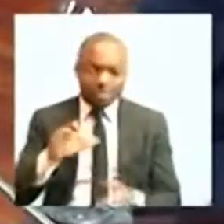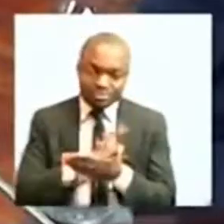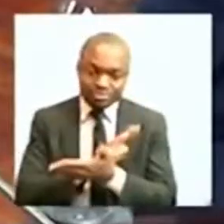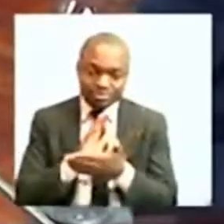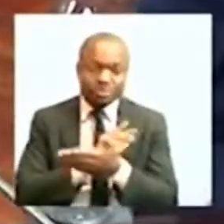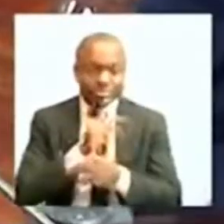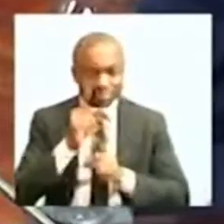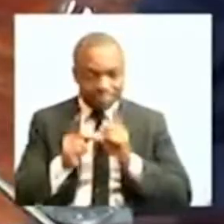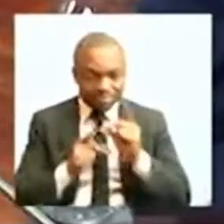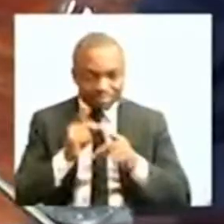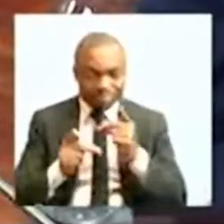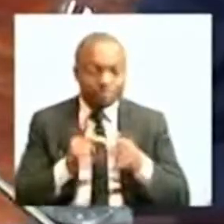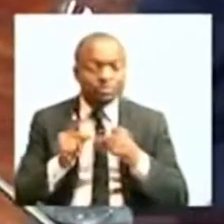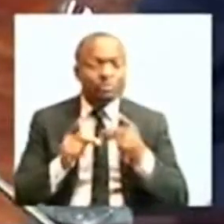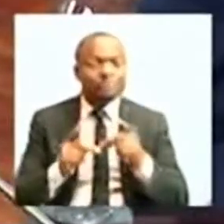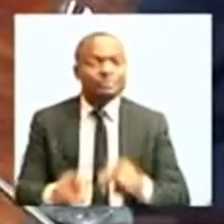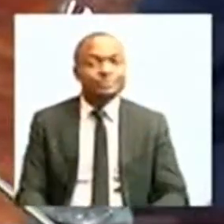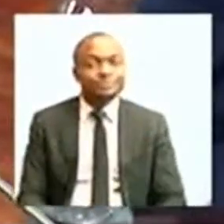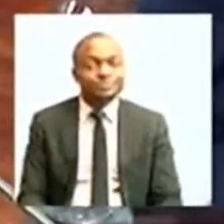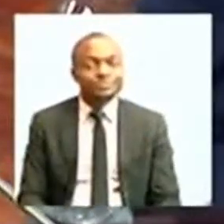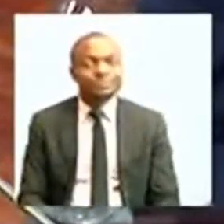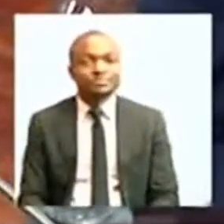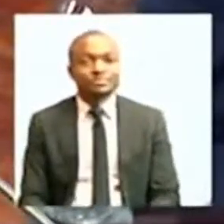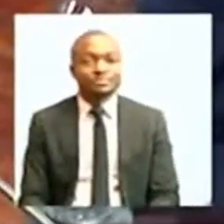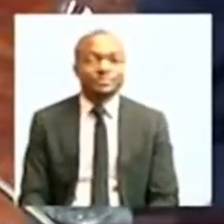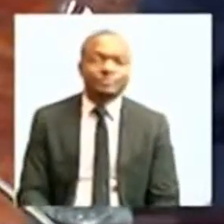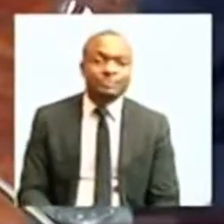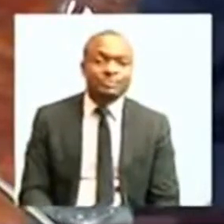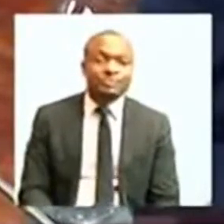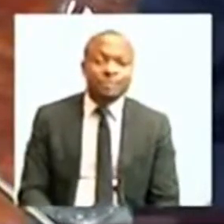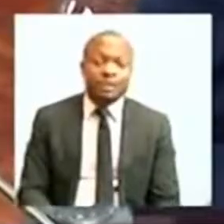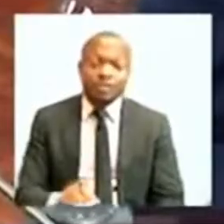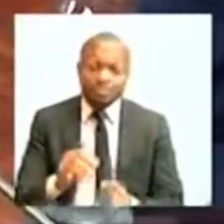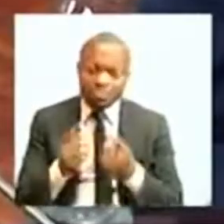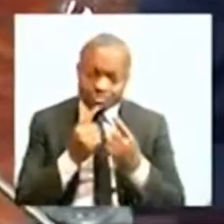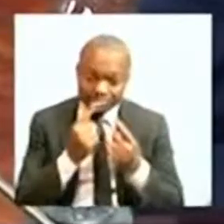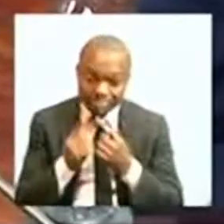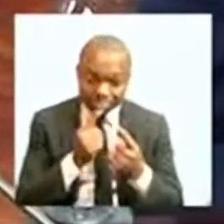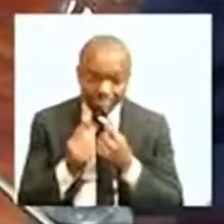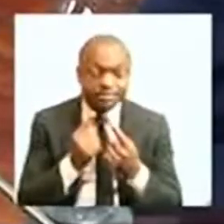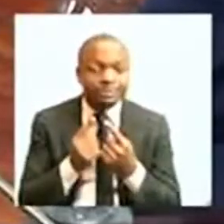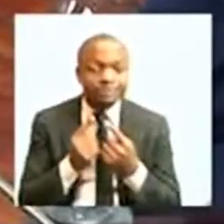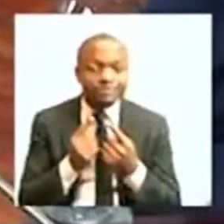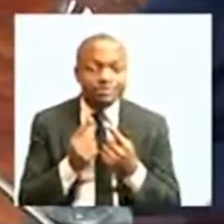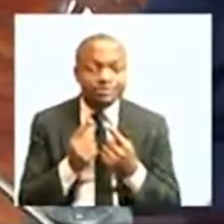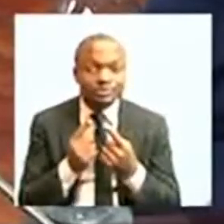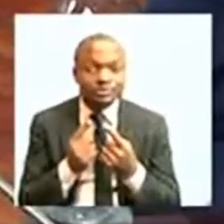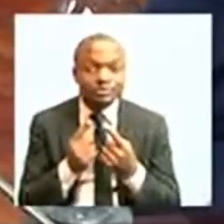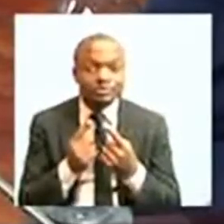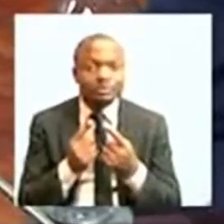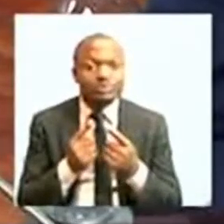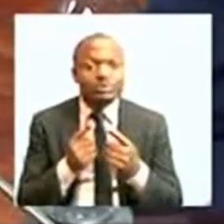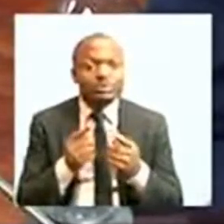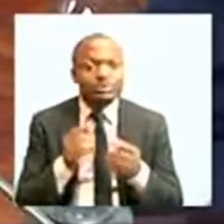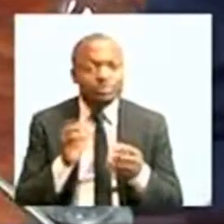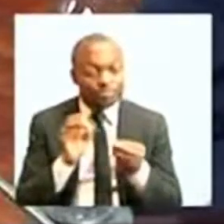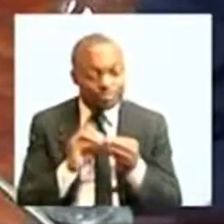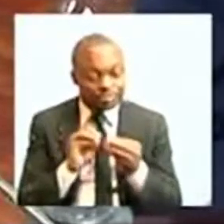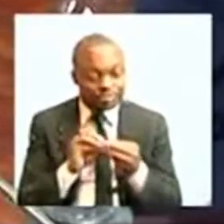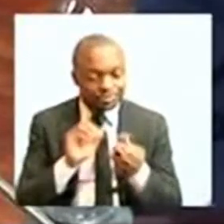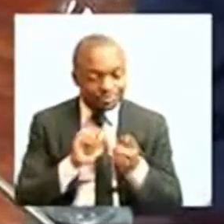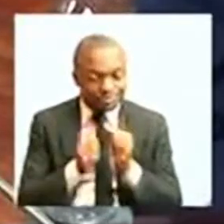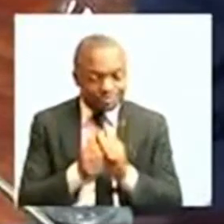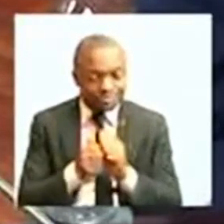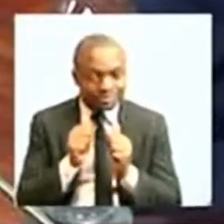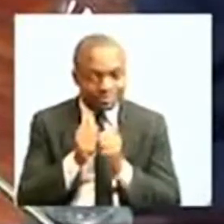So it's a confluence and interaction of a complex set of problems in relation to the